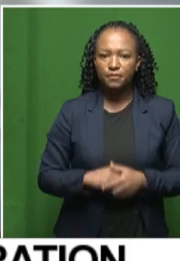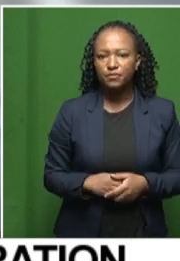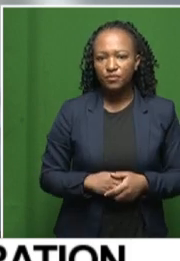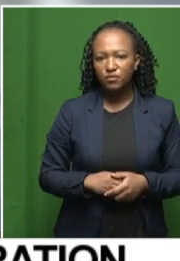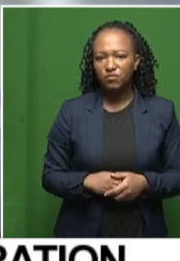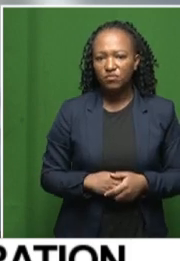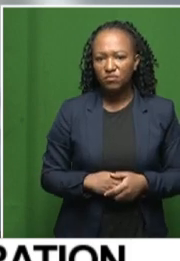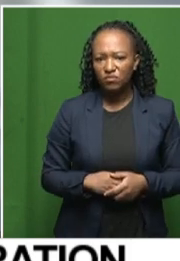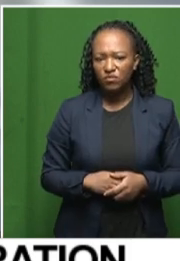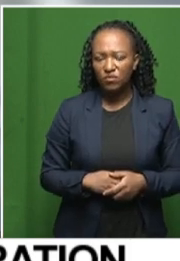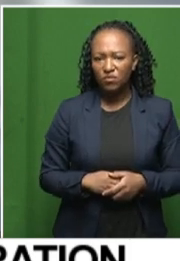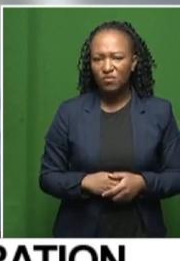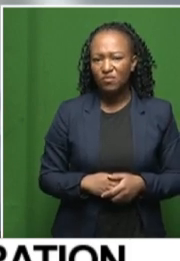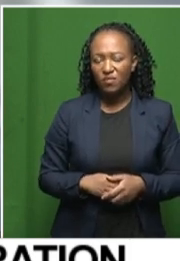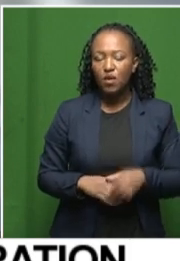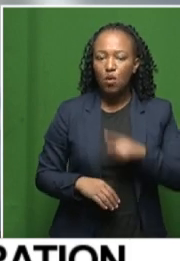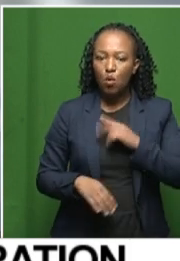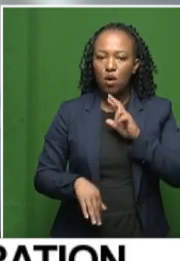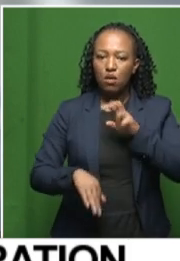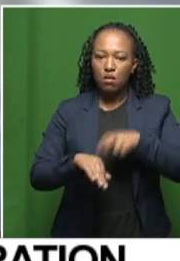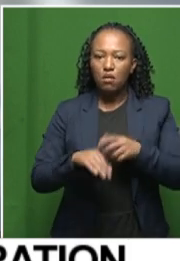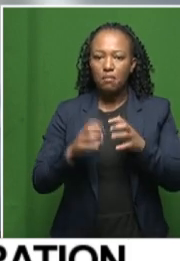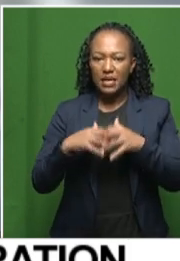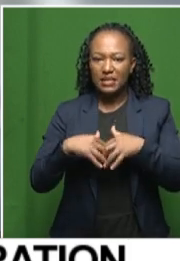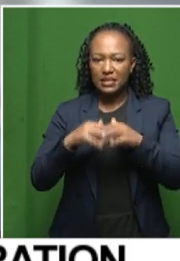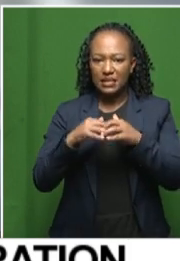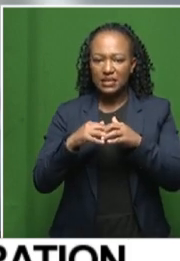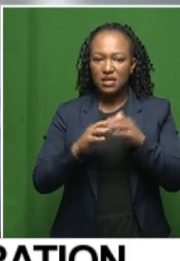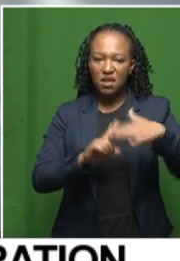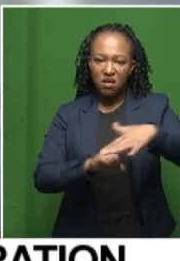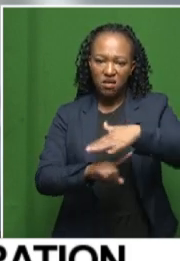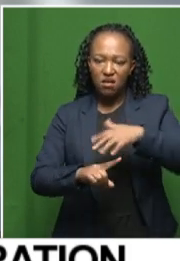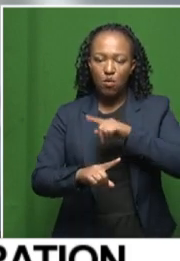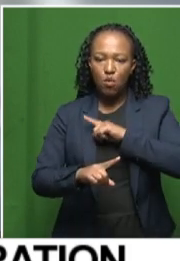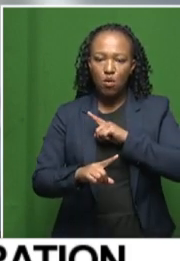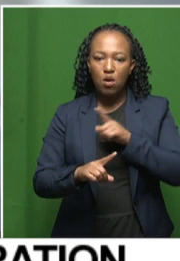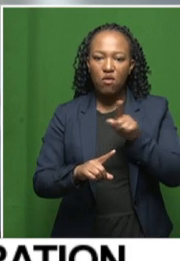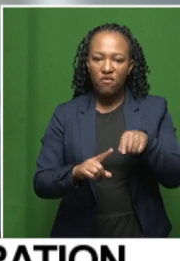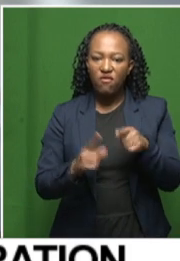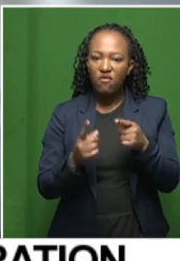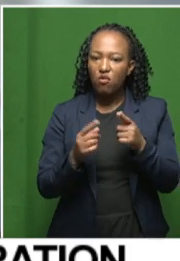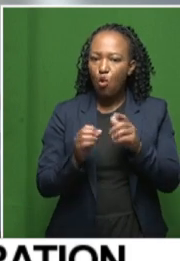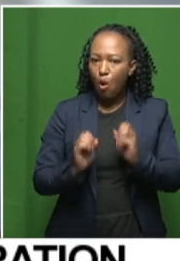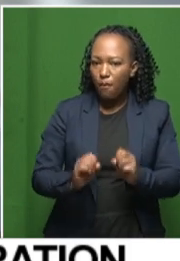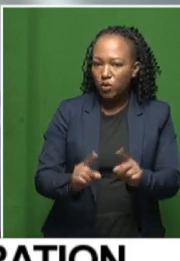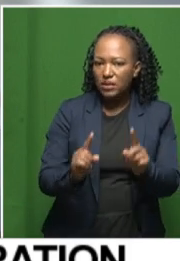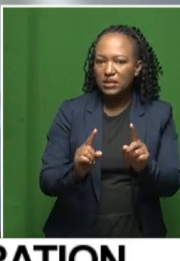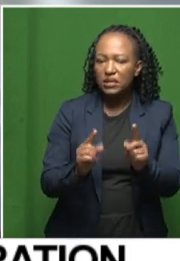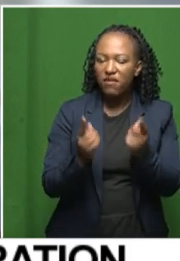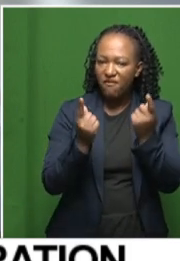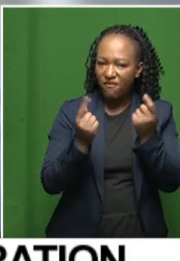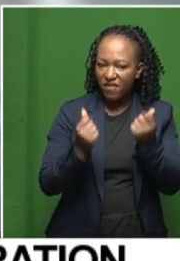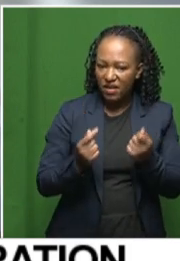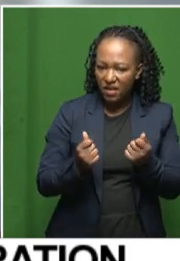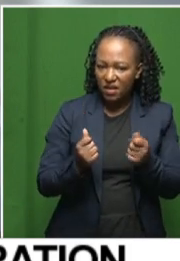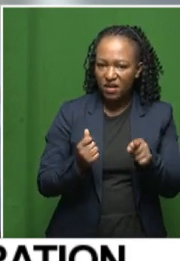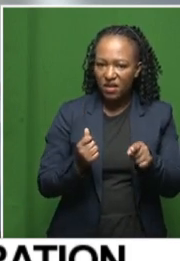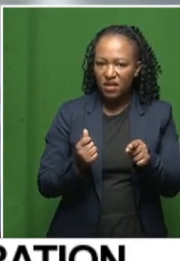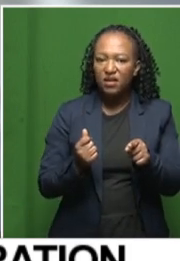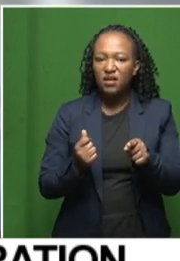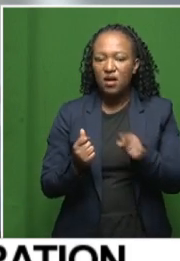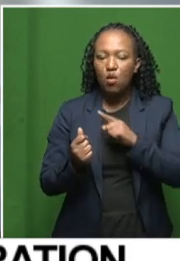to that. The need to create a conducive environment to unlock, of course, opportunities and finances